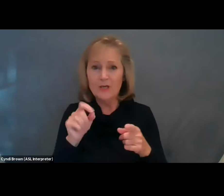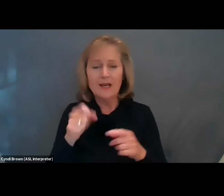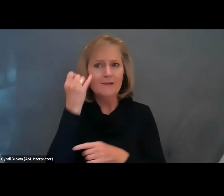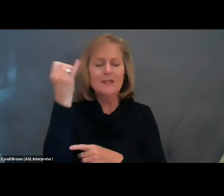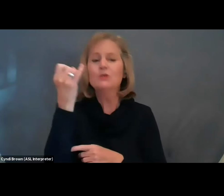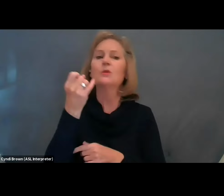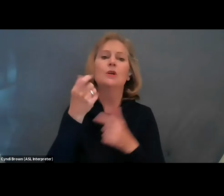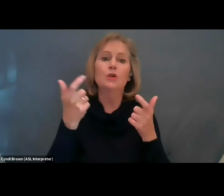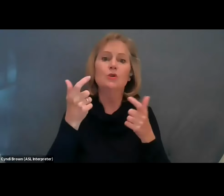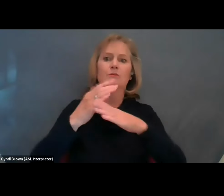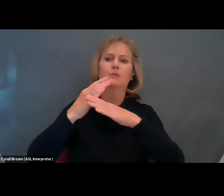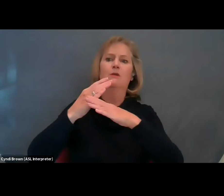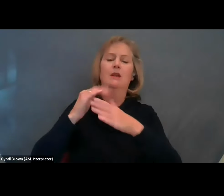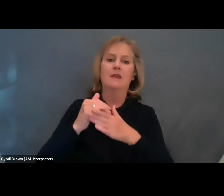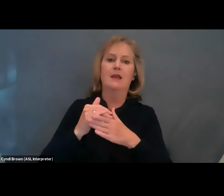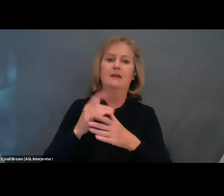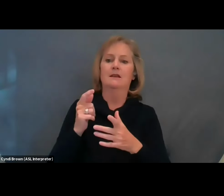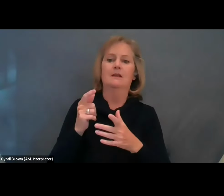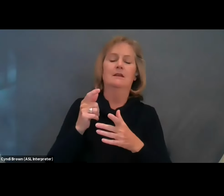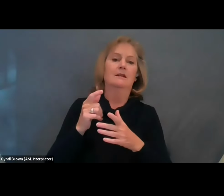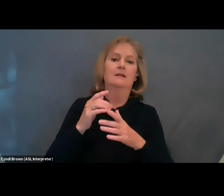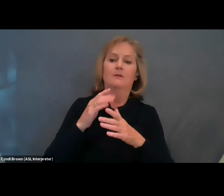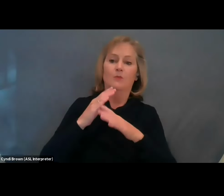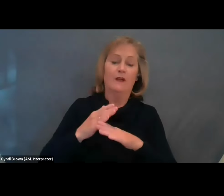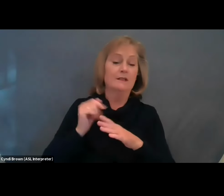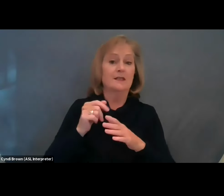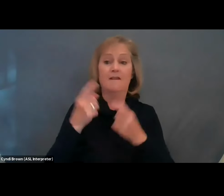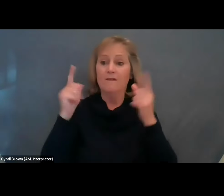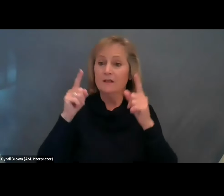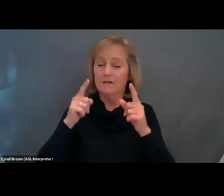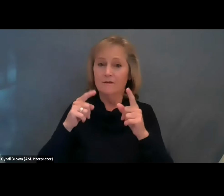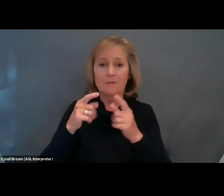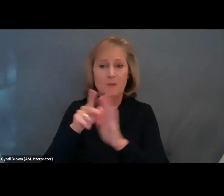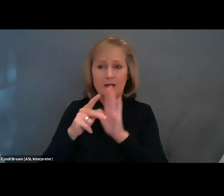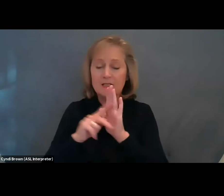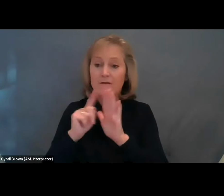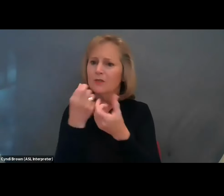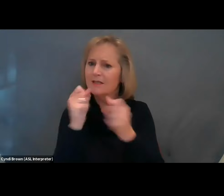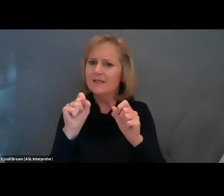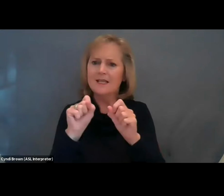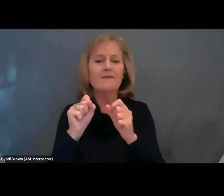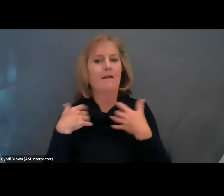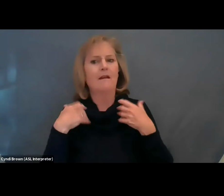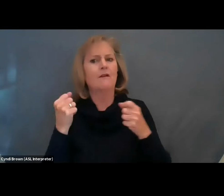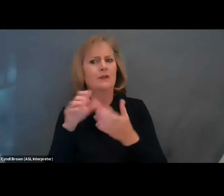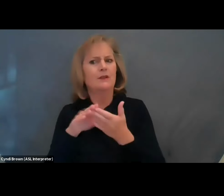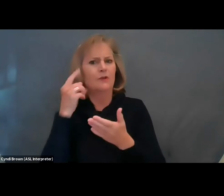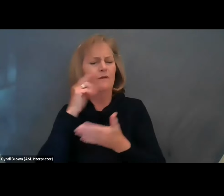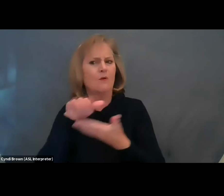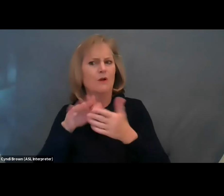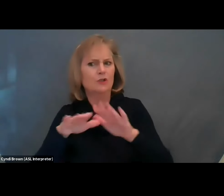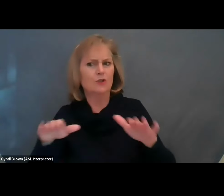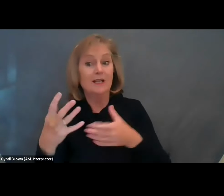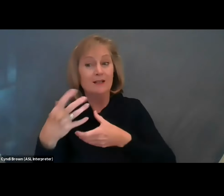is a huge barrier that hinders the delivery of effective policies and programs for safe, inclusive, and healthy learning environment for all children,